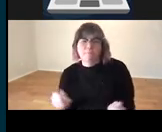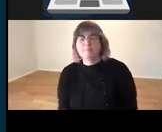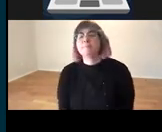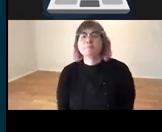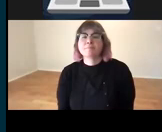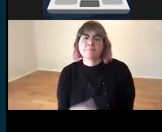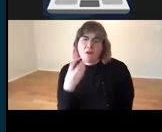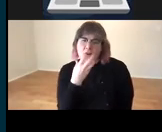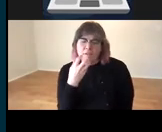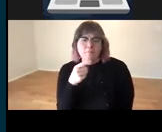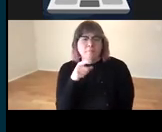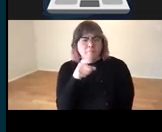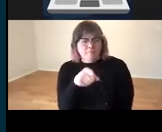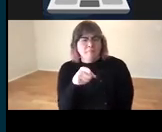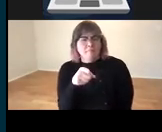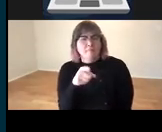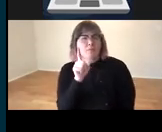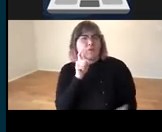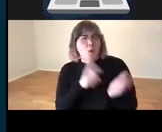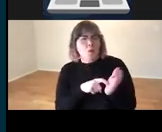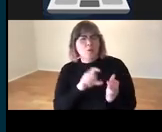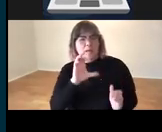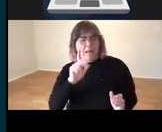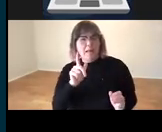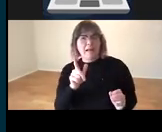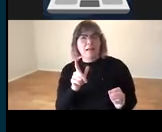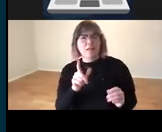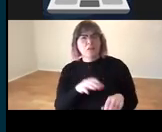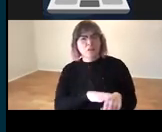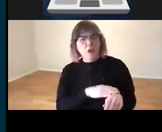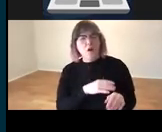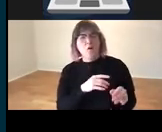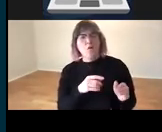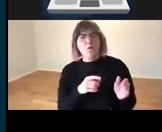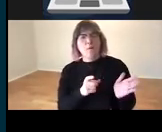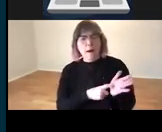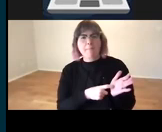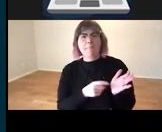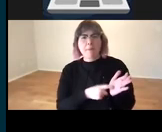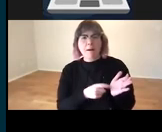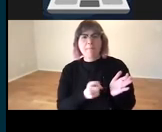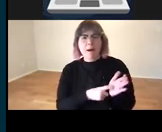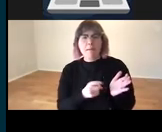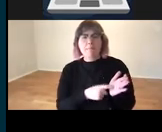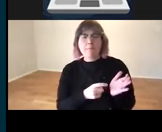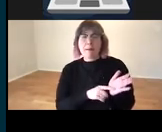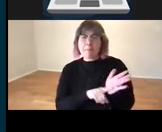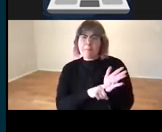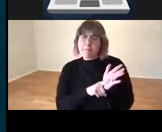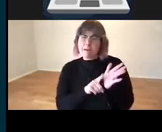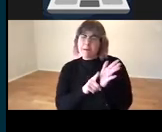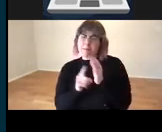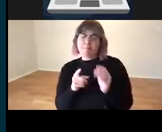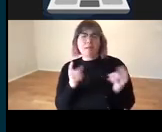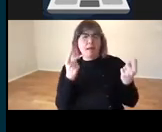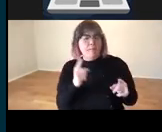Awesome. So if you notice, those clicks start out pretty slow and then they increase really rapidly. And so what's happening there is a sperm whale